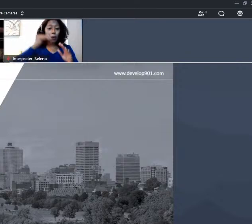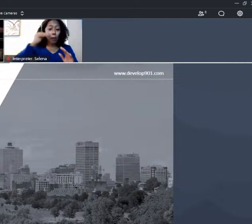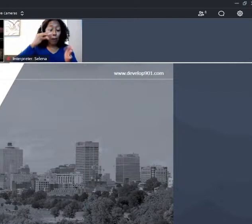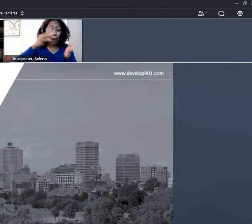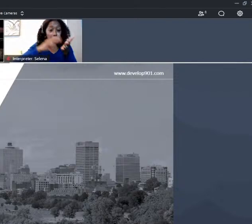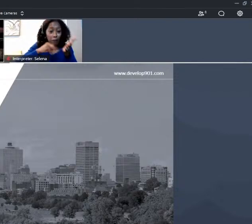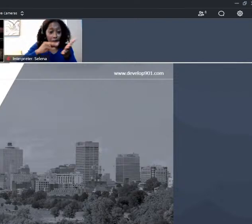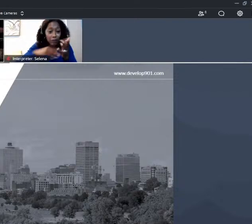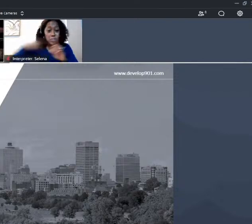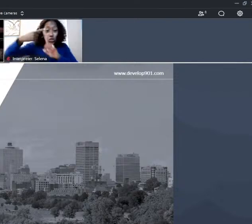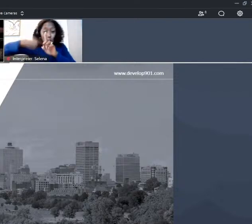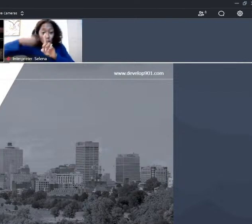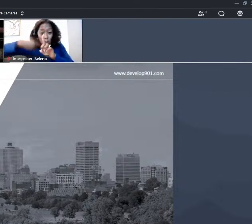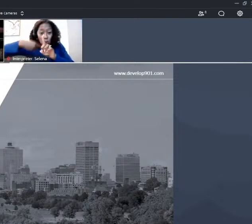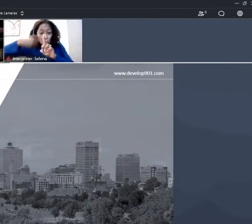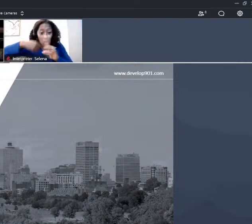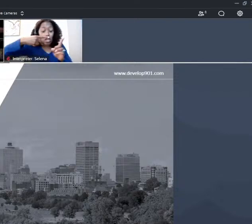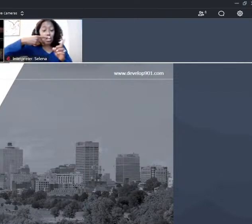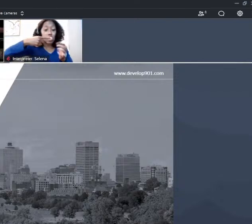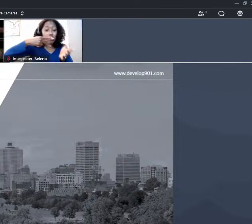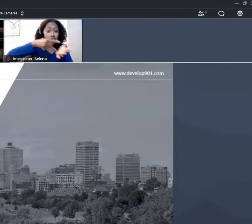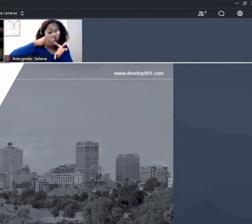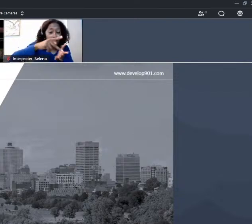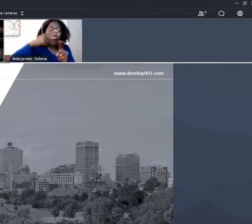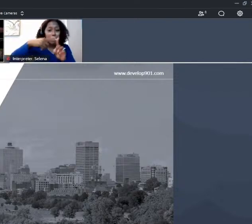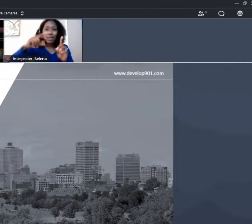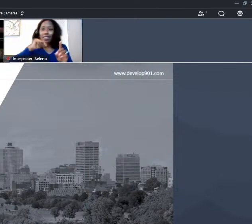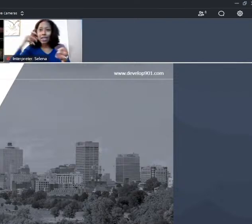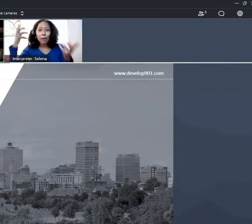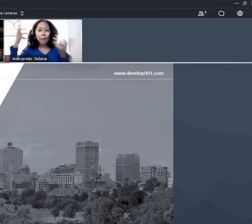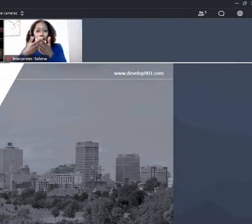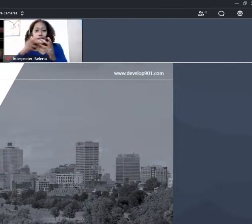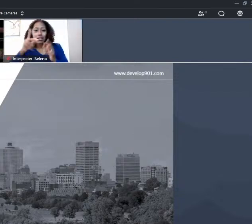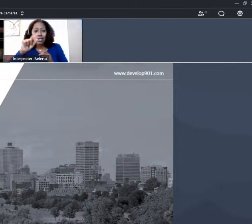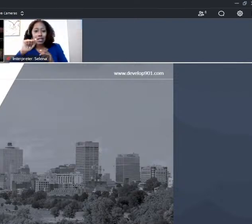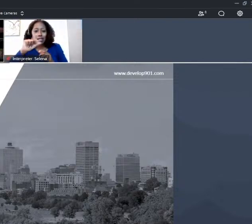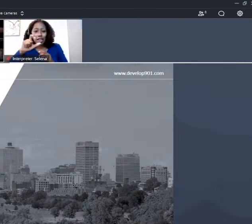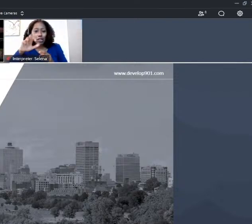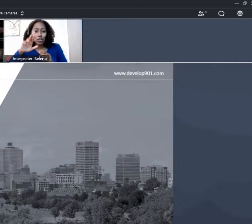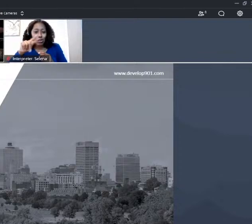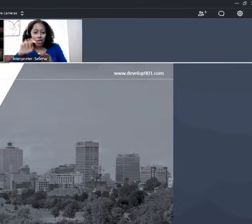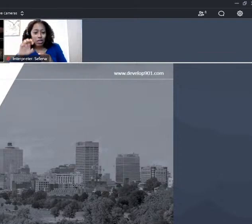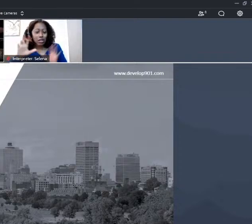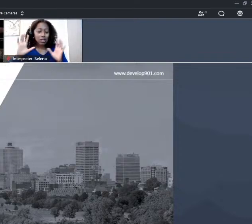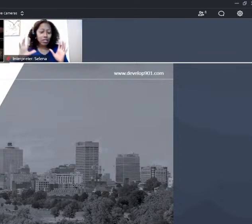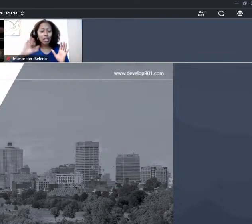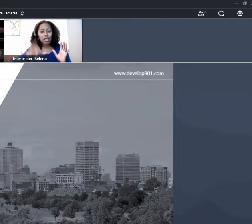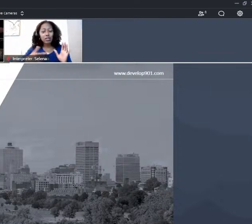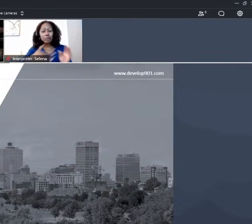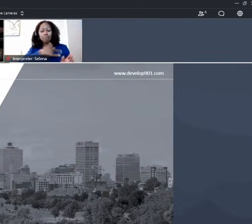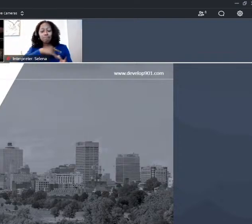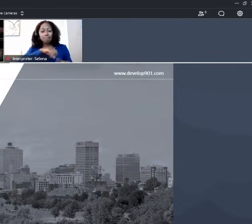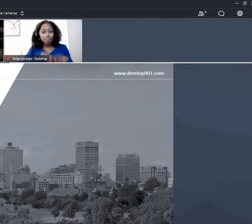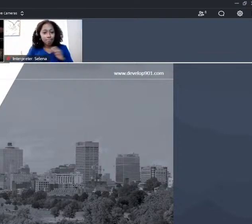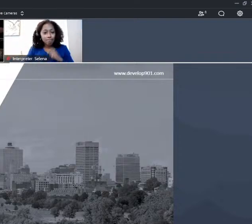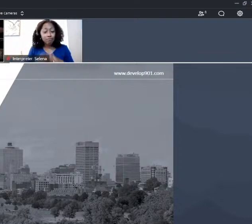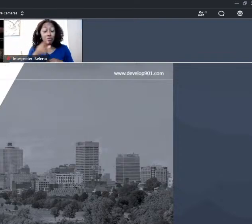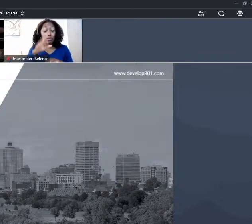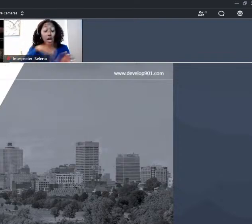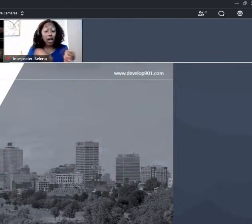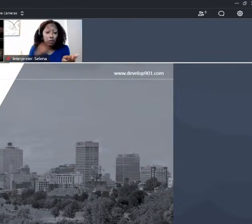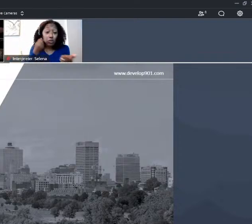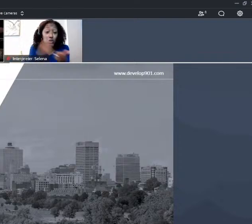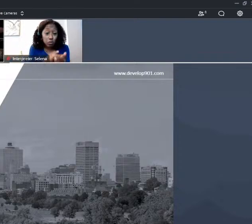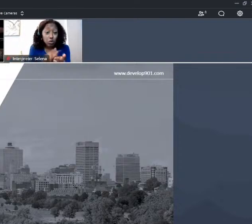your landmarks today, but I am concerned about